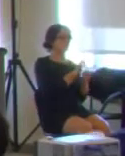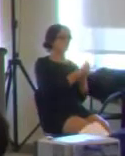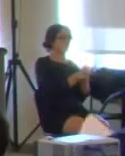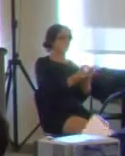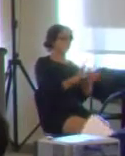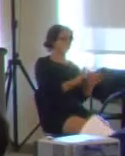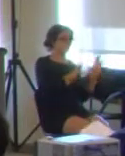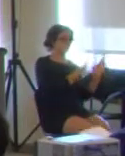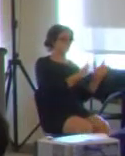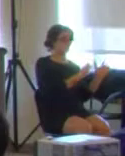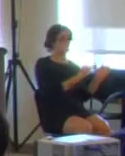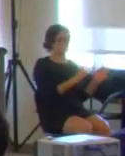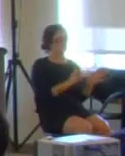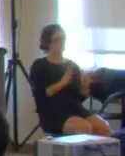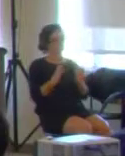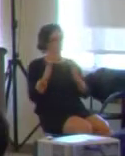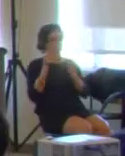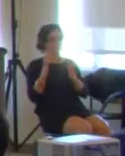to